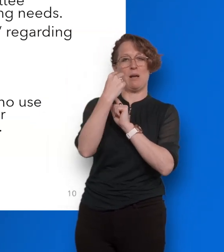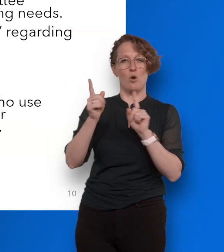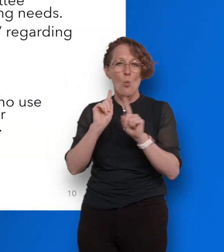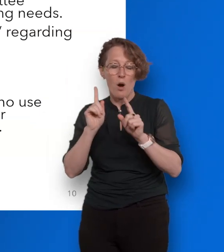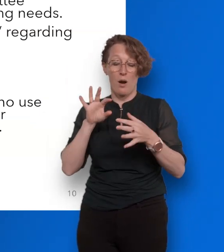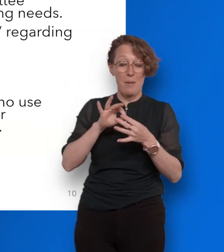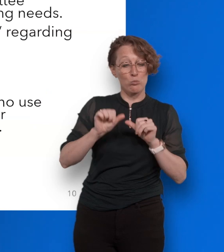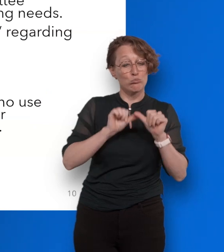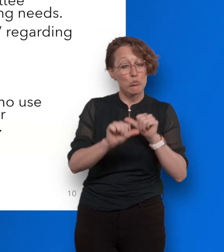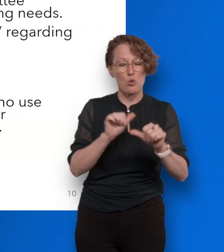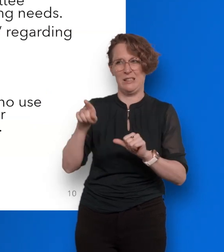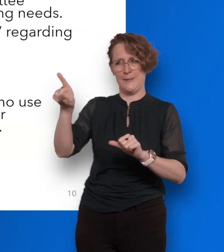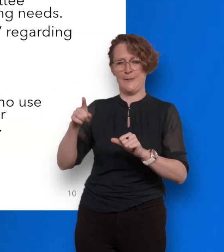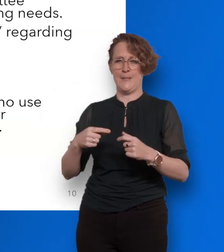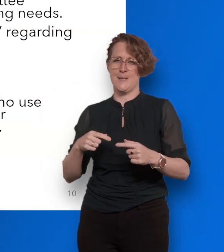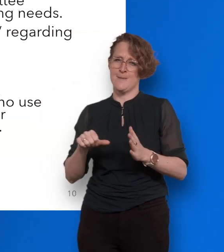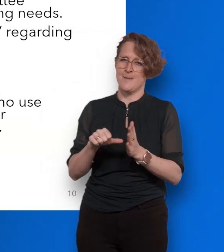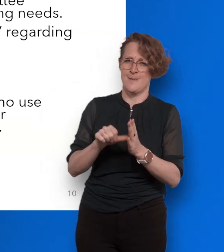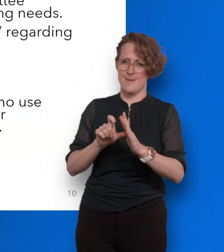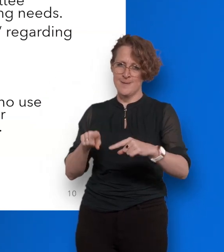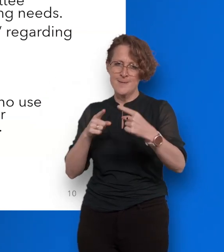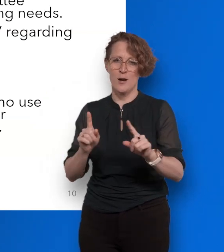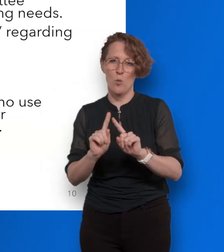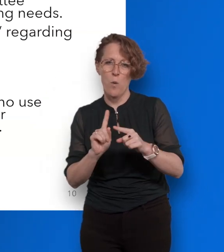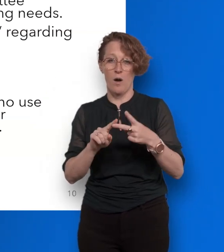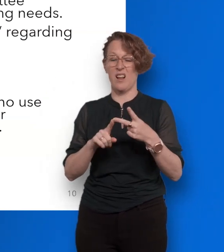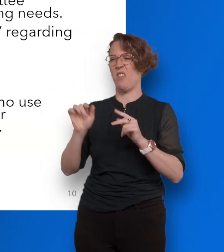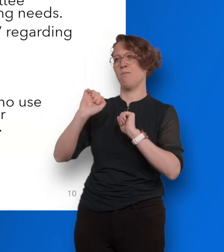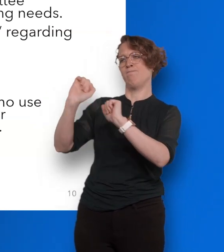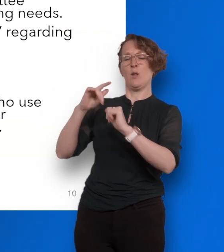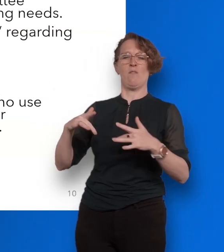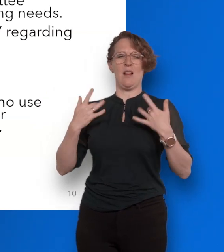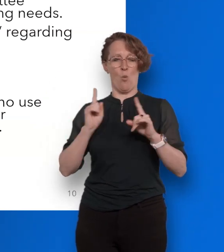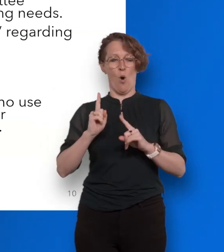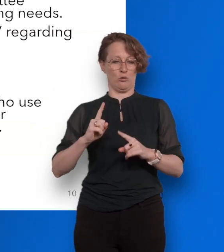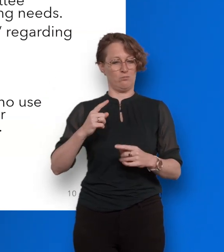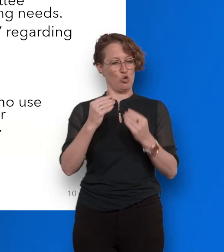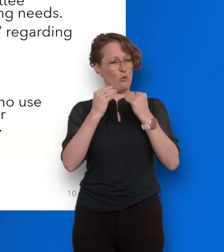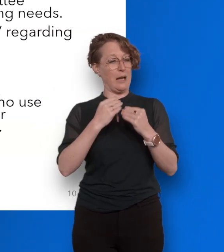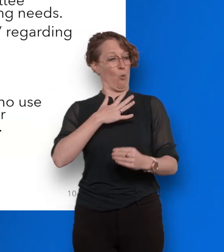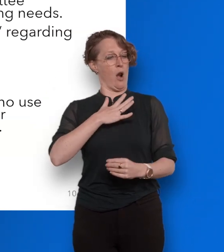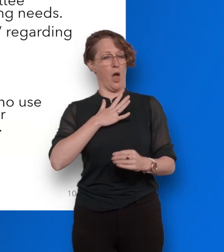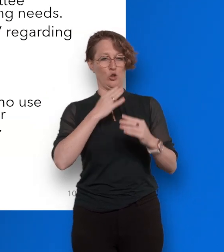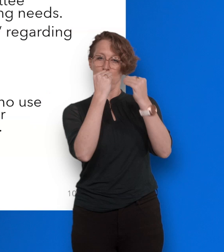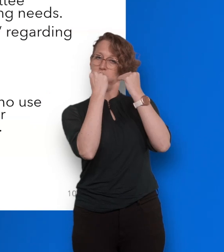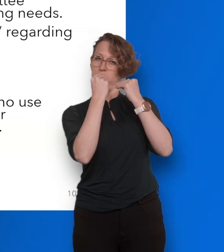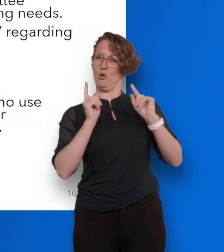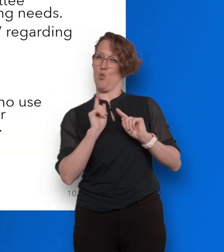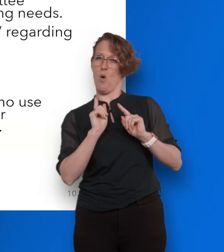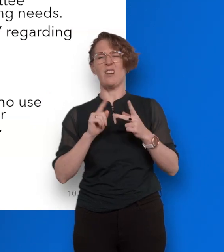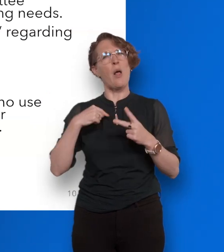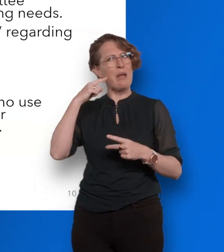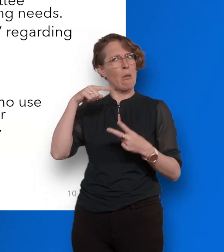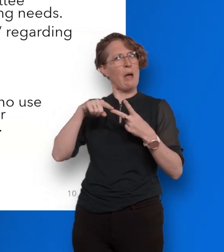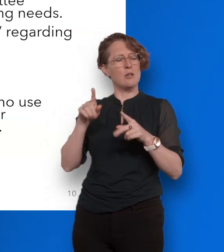the committee meeting processes, what challenges they faced, and what they felt their own training needs were, which I think is important